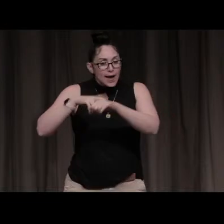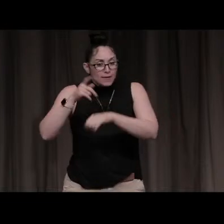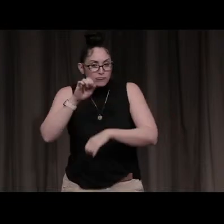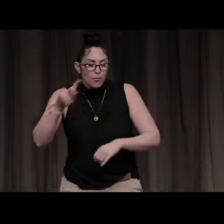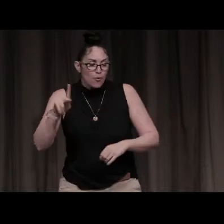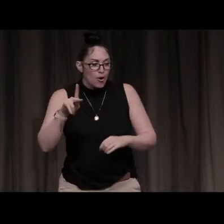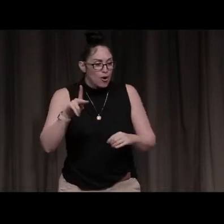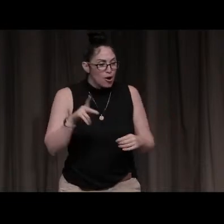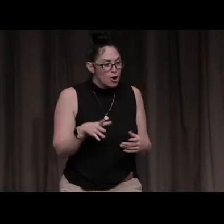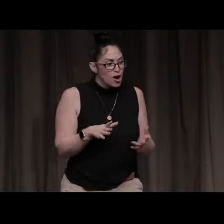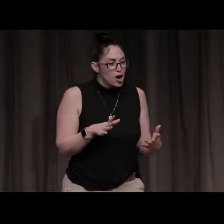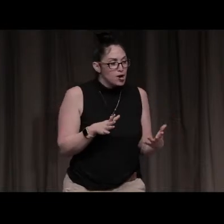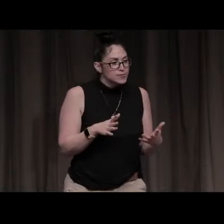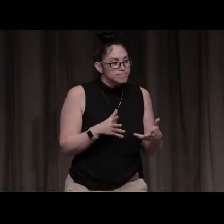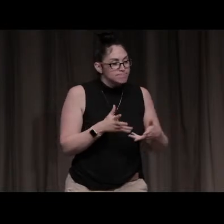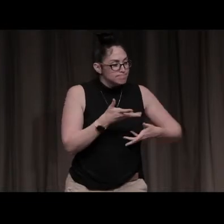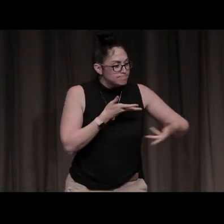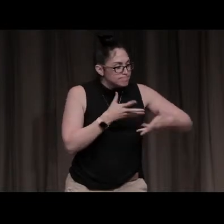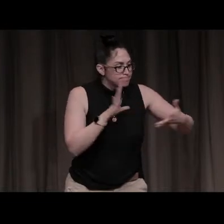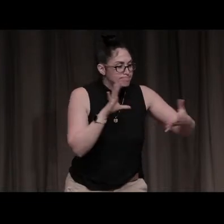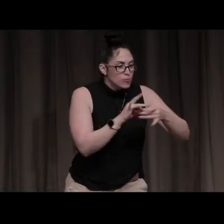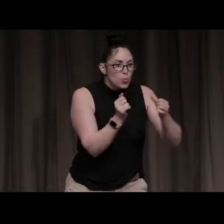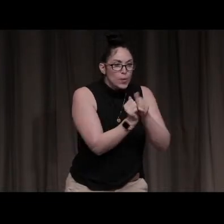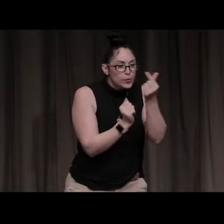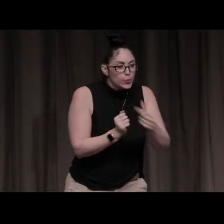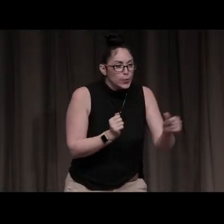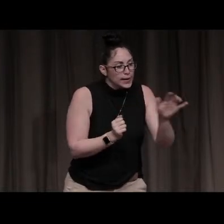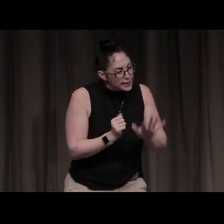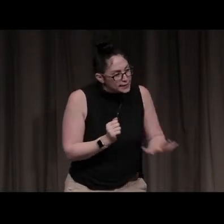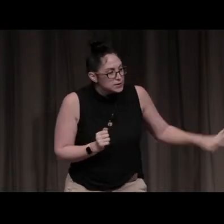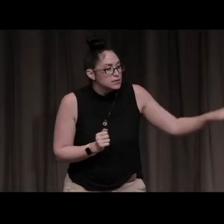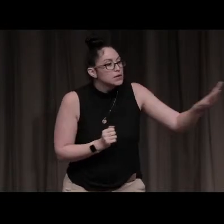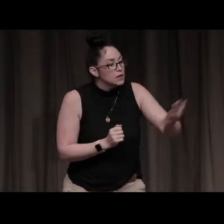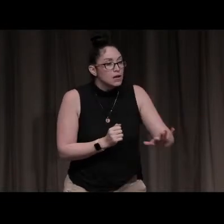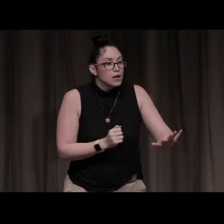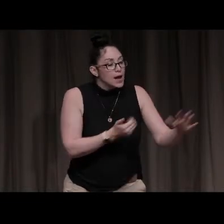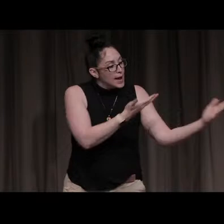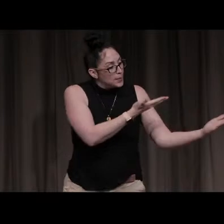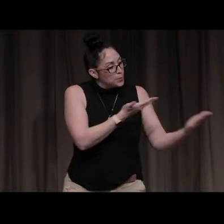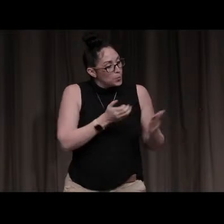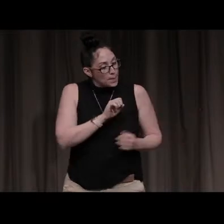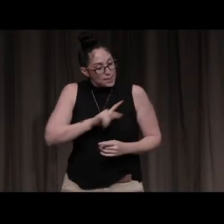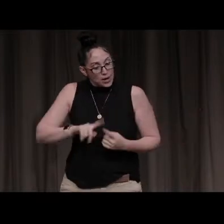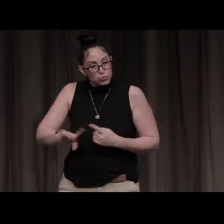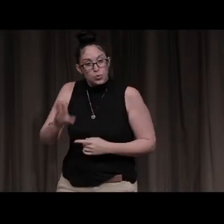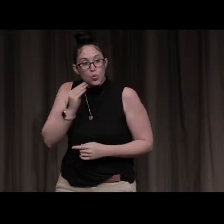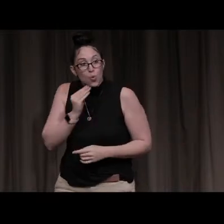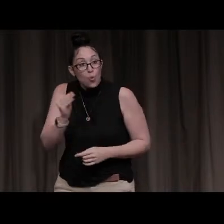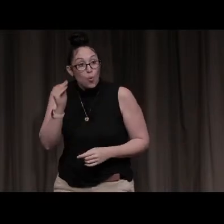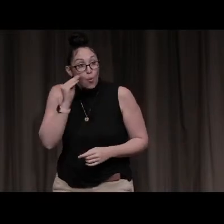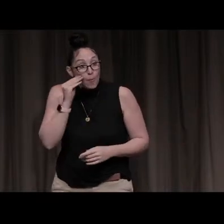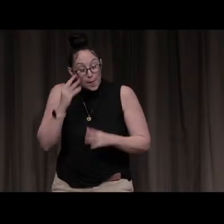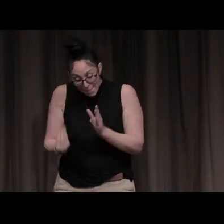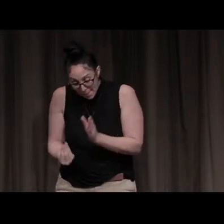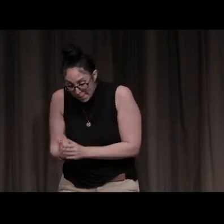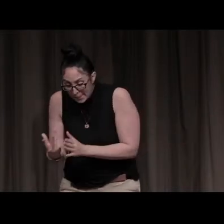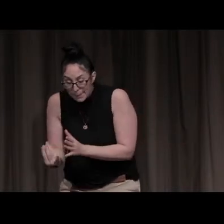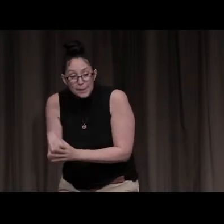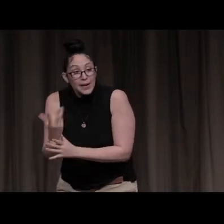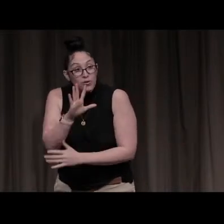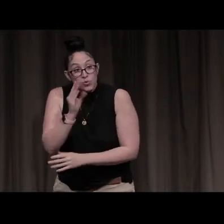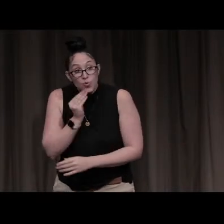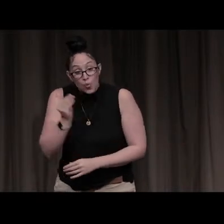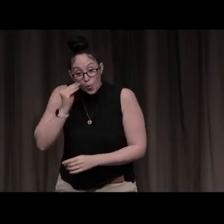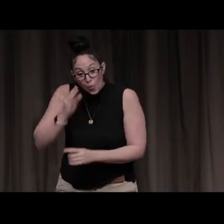get connected with the green spaces. In fact, bring these green spaces back to your homes too. Native plant gardens. You can have